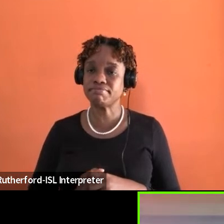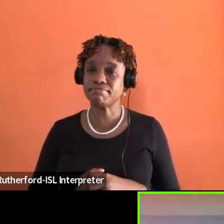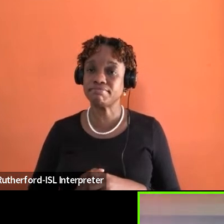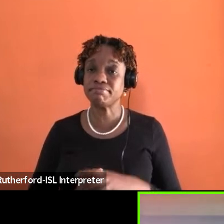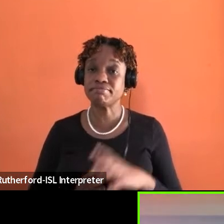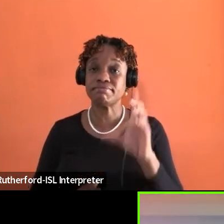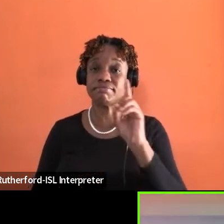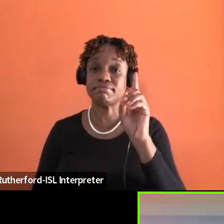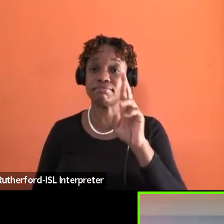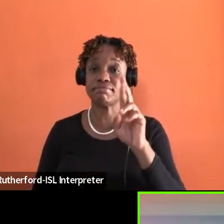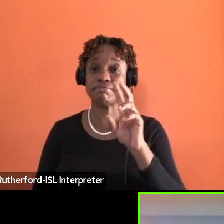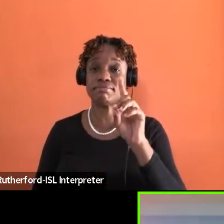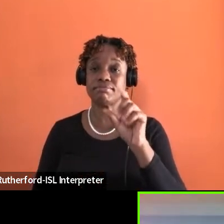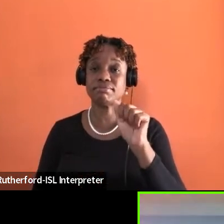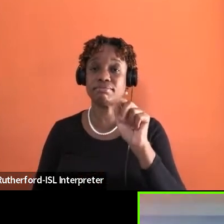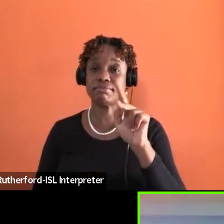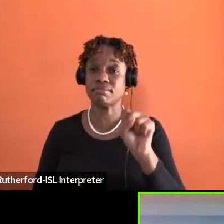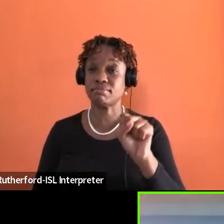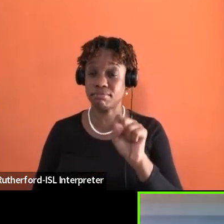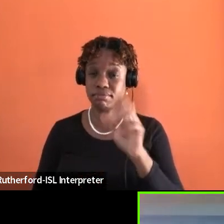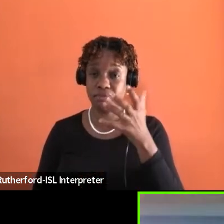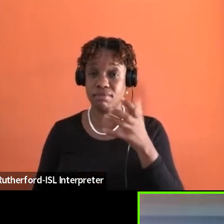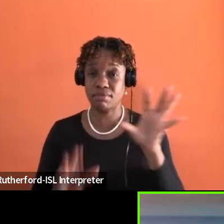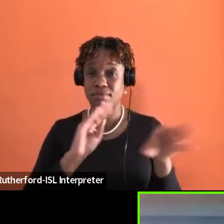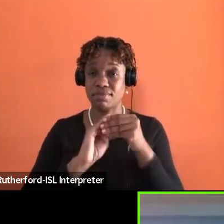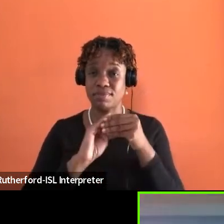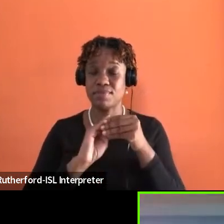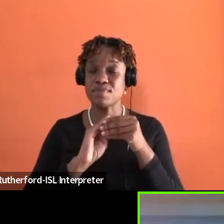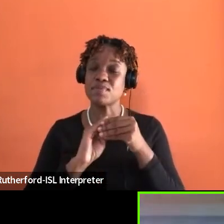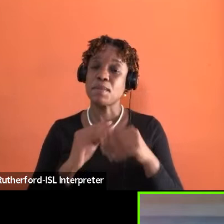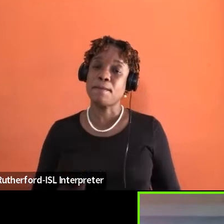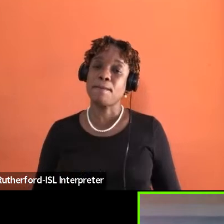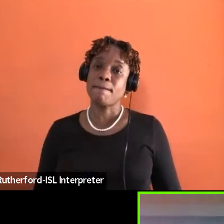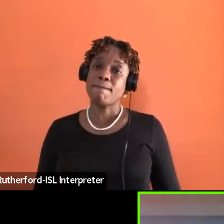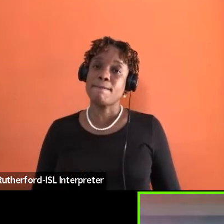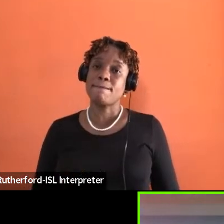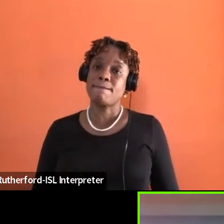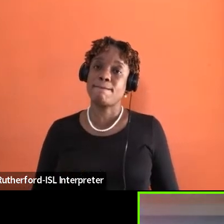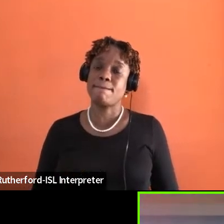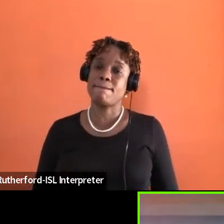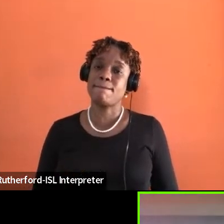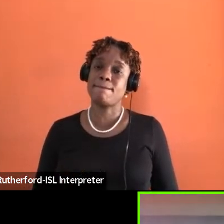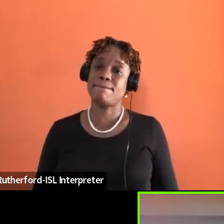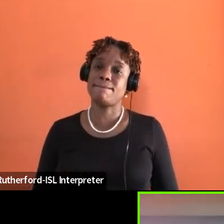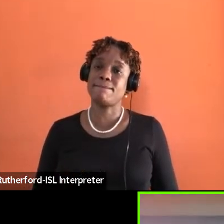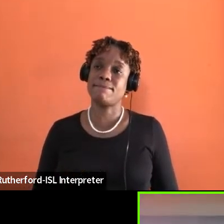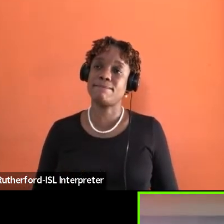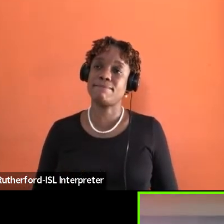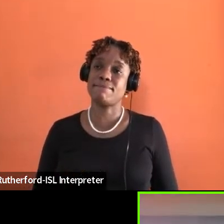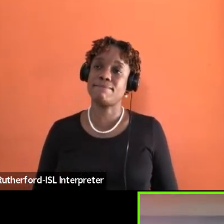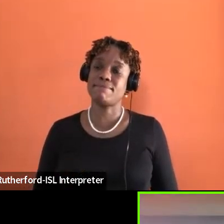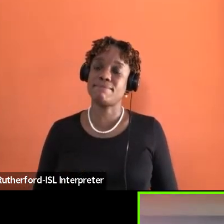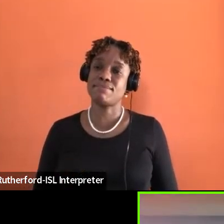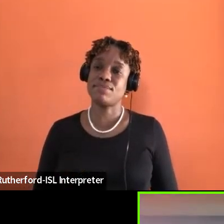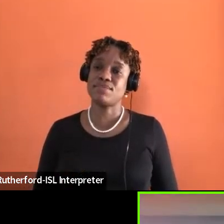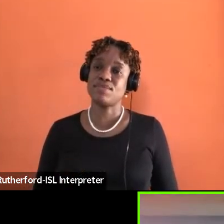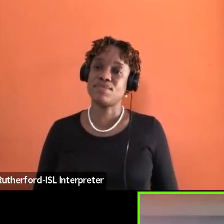Dr. Davis, you want to add anything to that, or make any comment on those